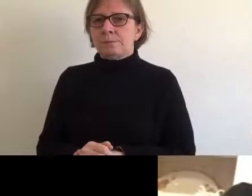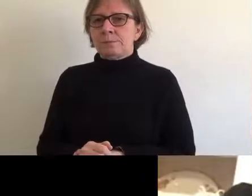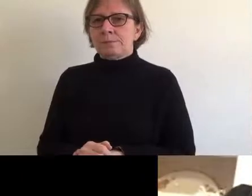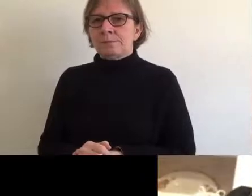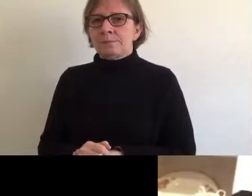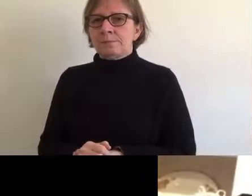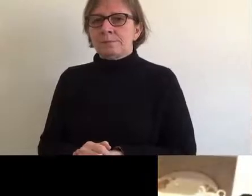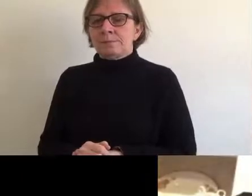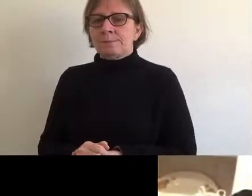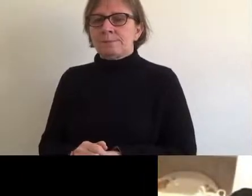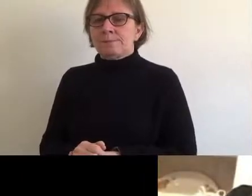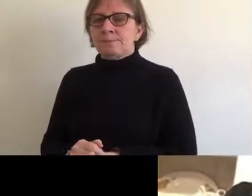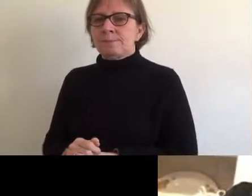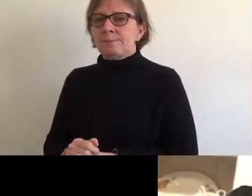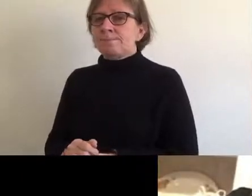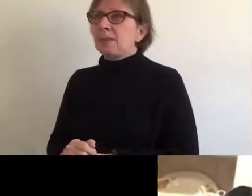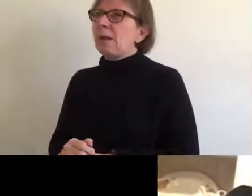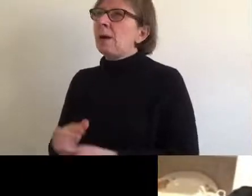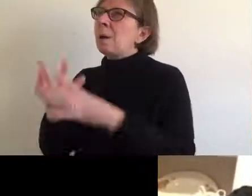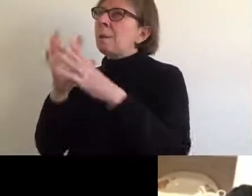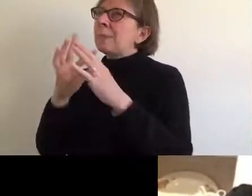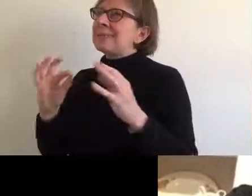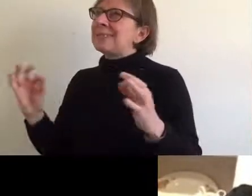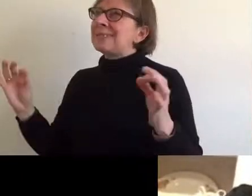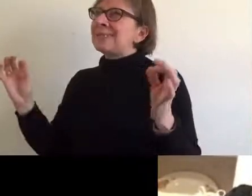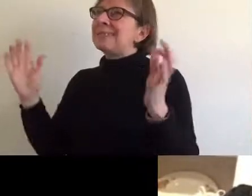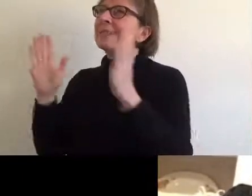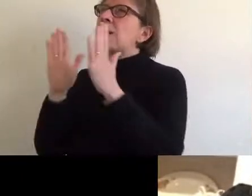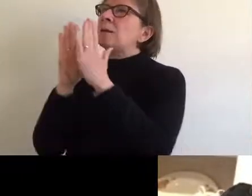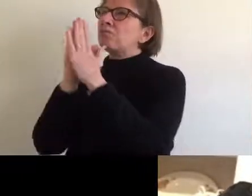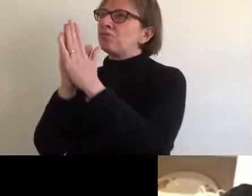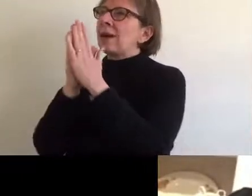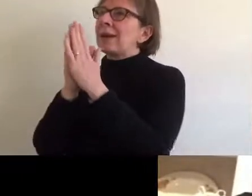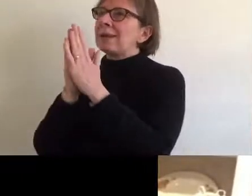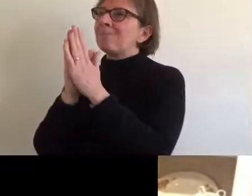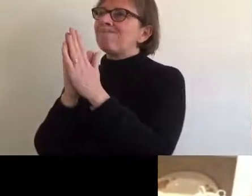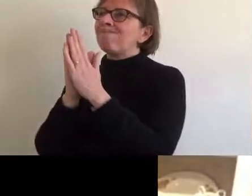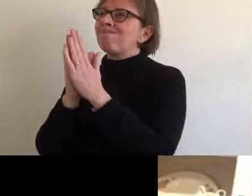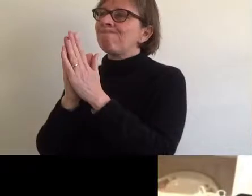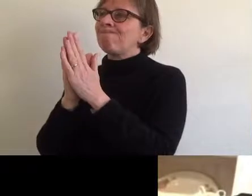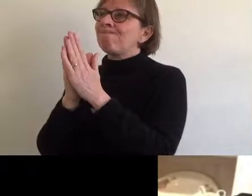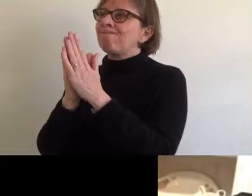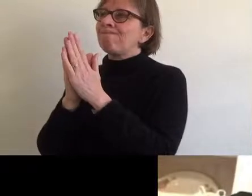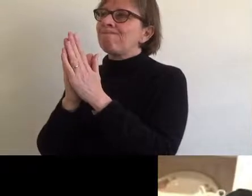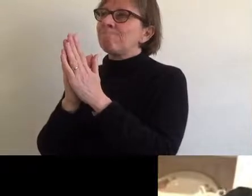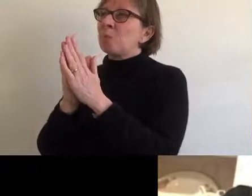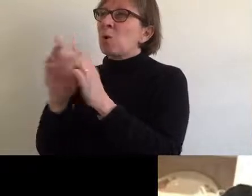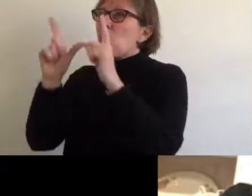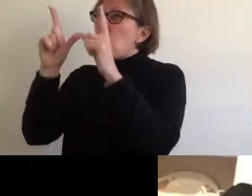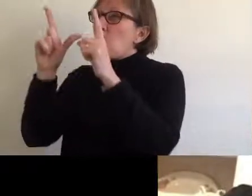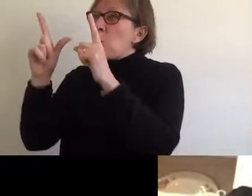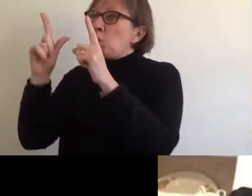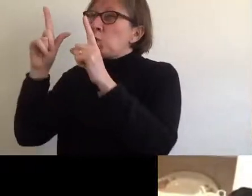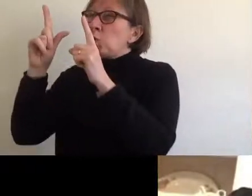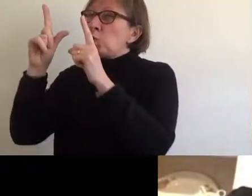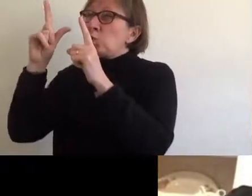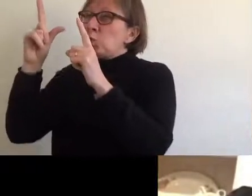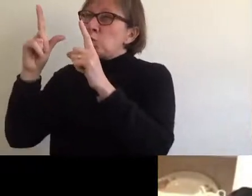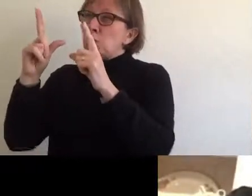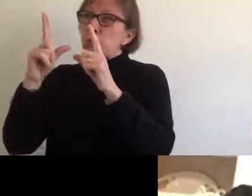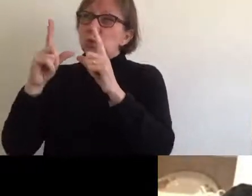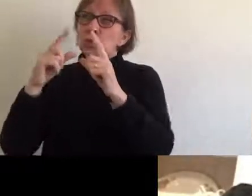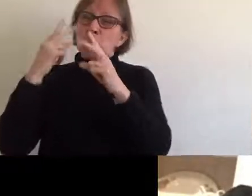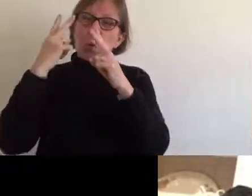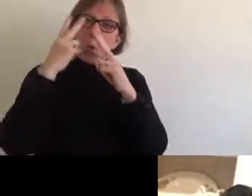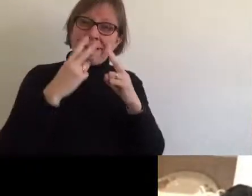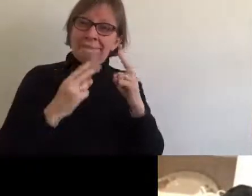In peace, let us pray to the Lord. Lord, you are the vine dresser who cares for us